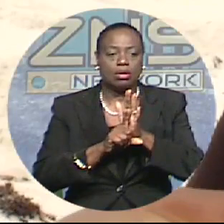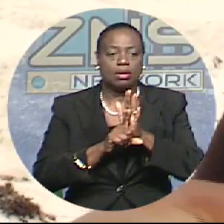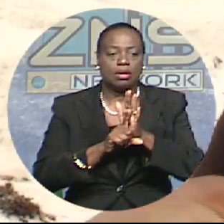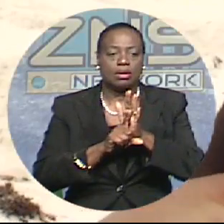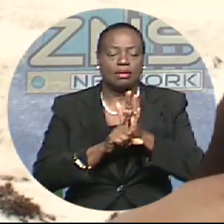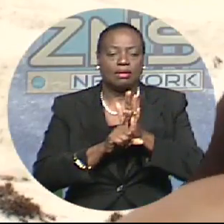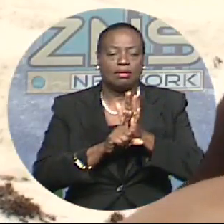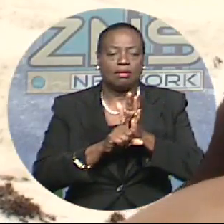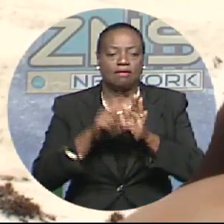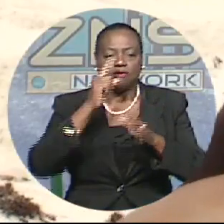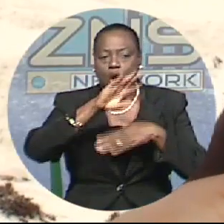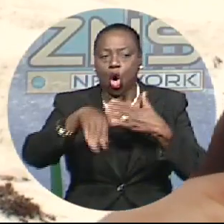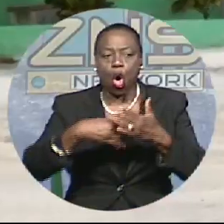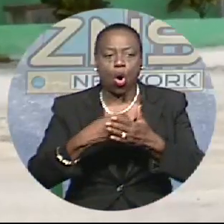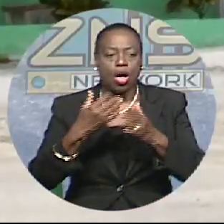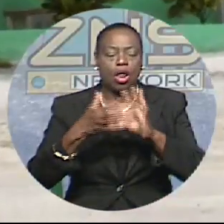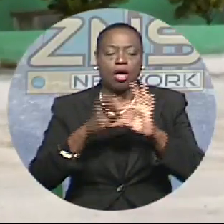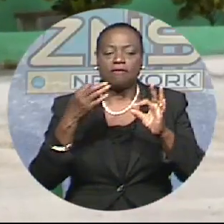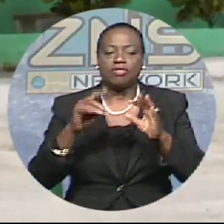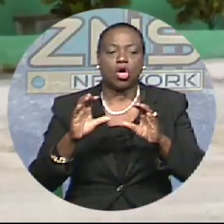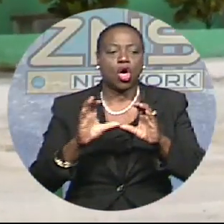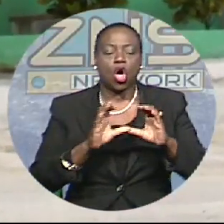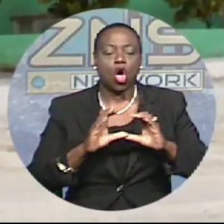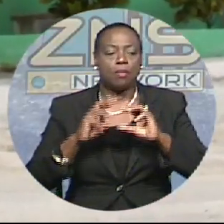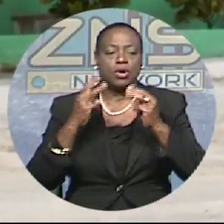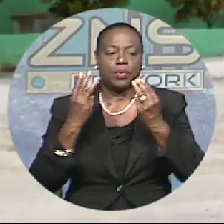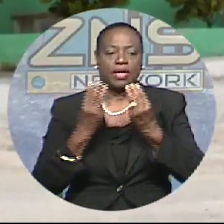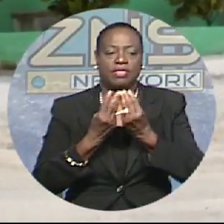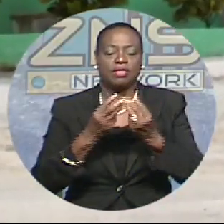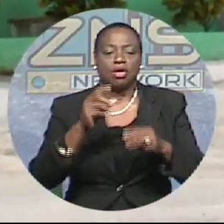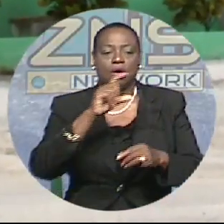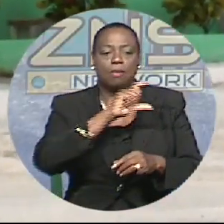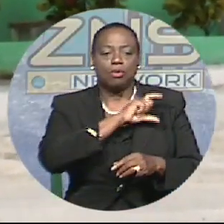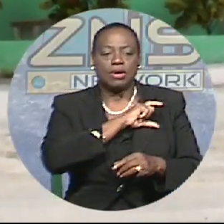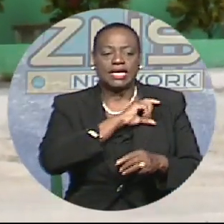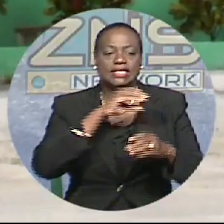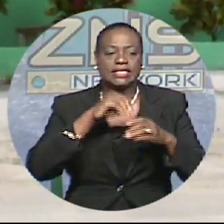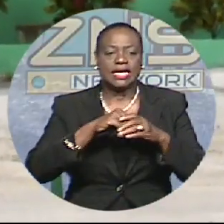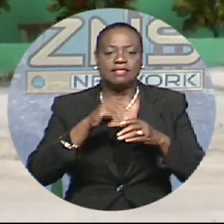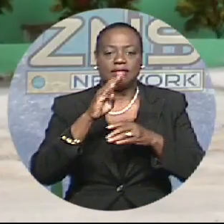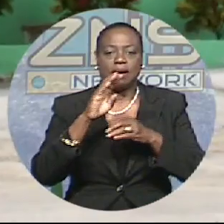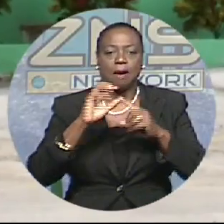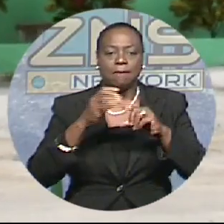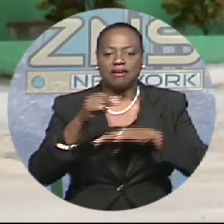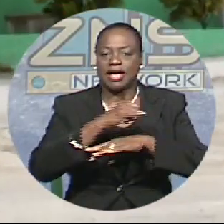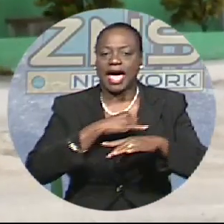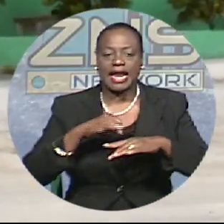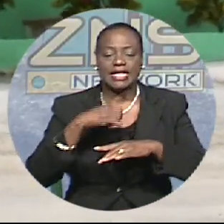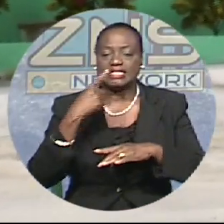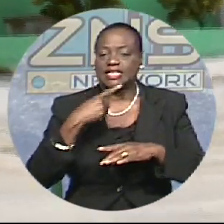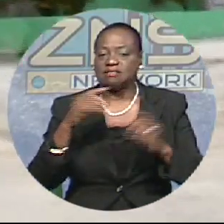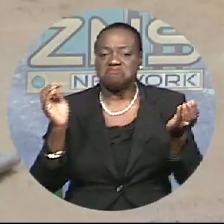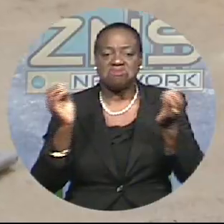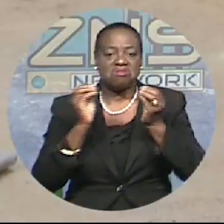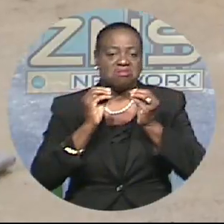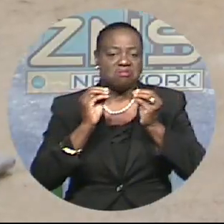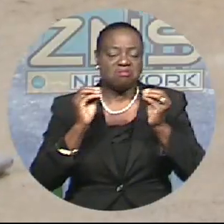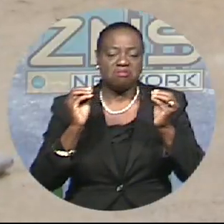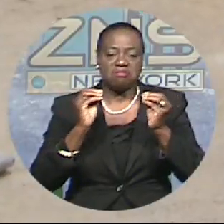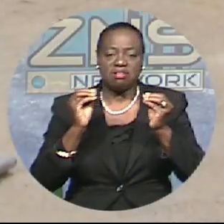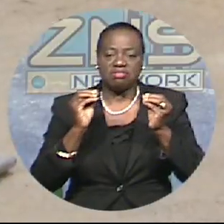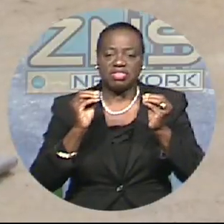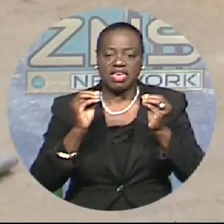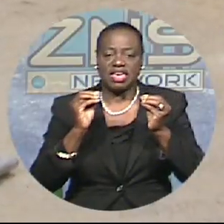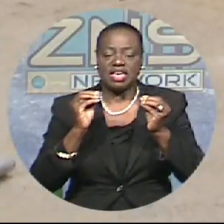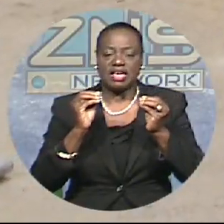So how could it just be ignored? Now, police in the Barrie Islands told us that they received no official complaint from residents over the matter, meaning that